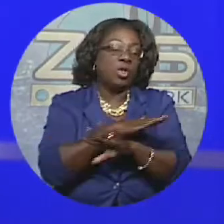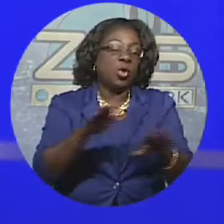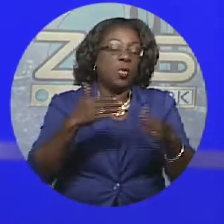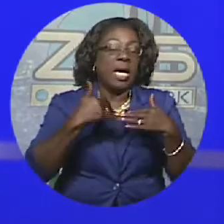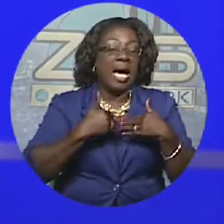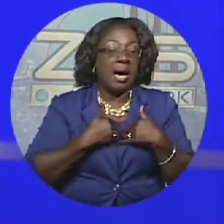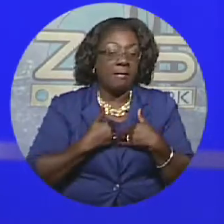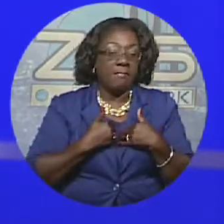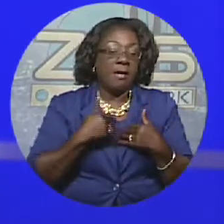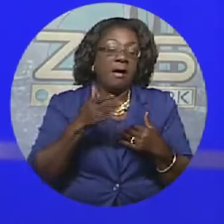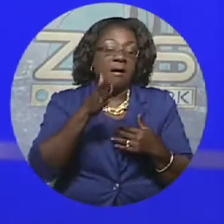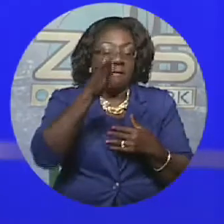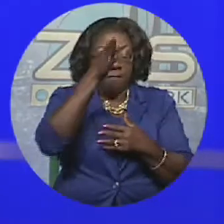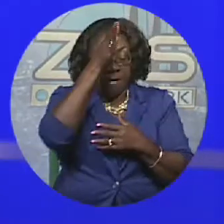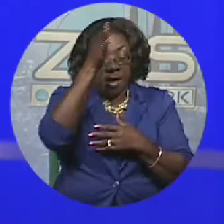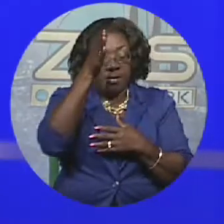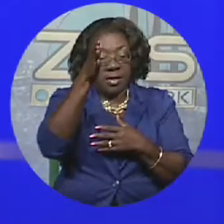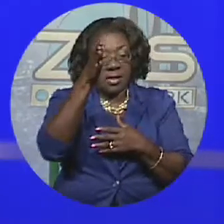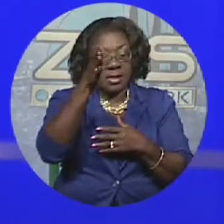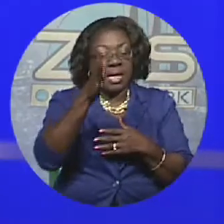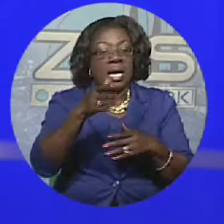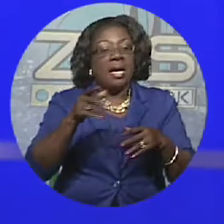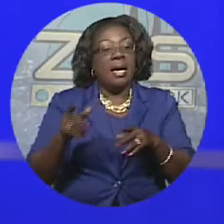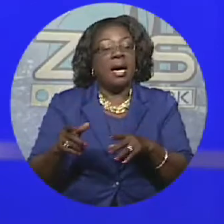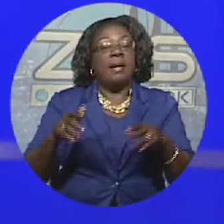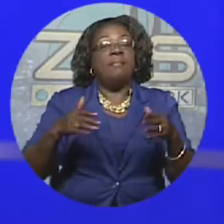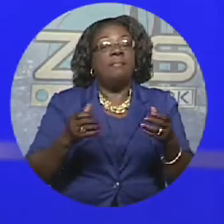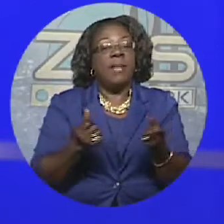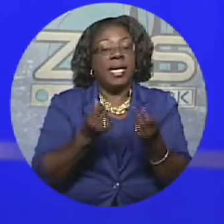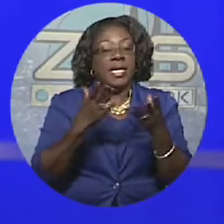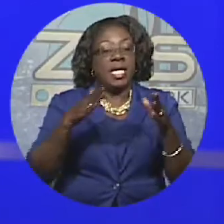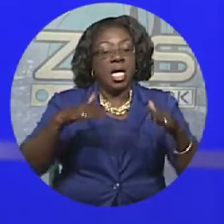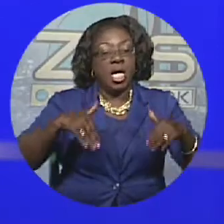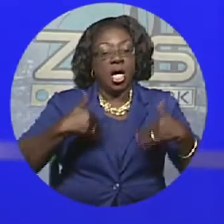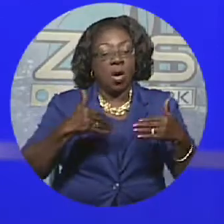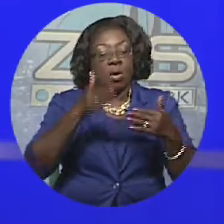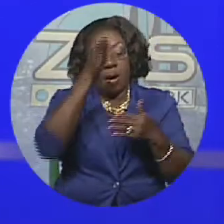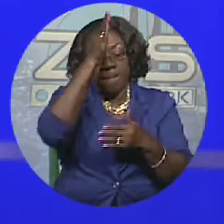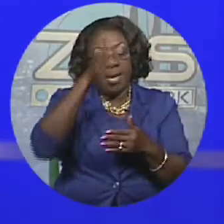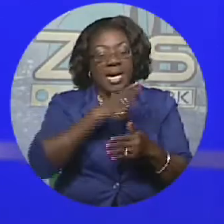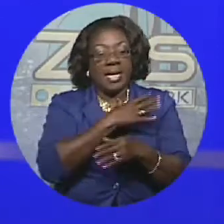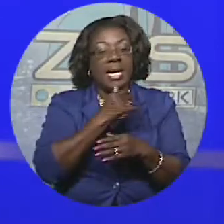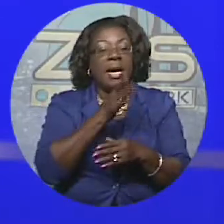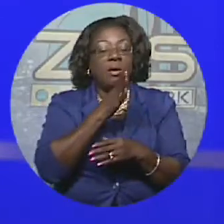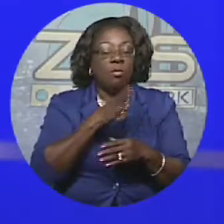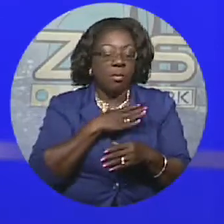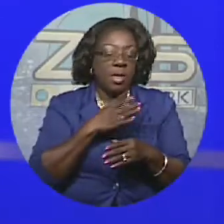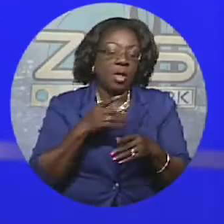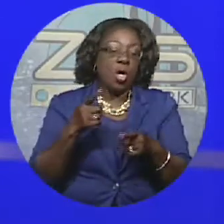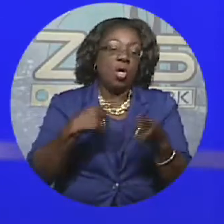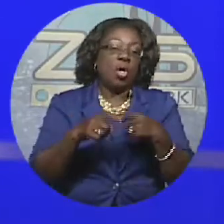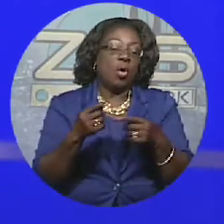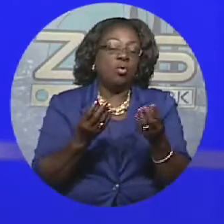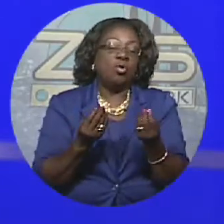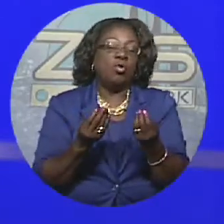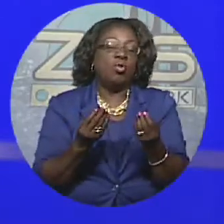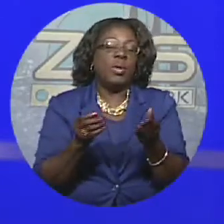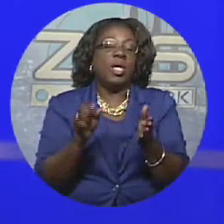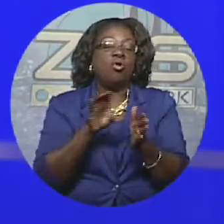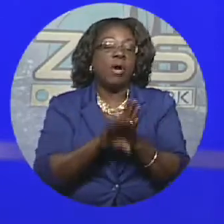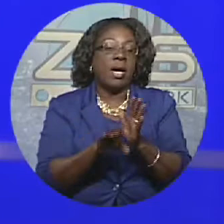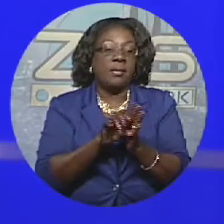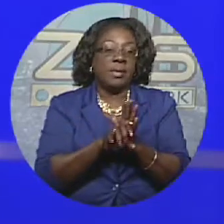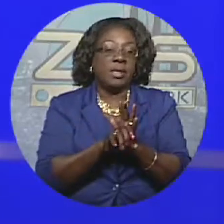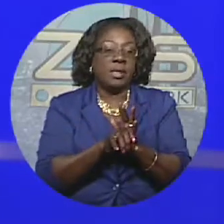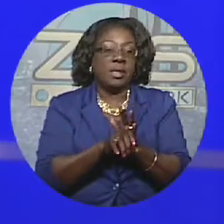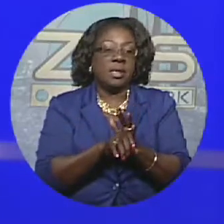men and women resorting to a life of crime. The Ministry of National Security, through a new mentorship initiative, is hoping to turn things